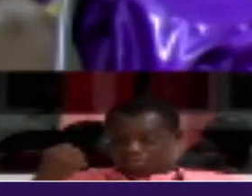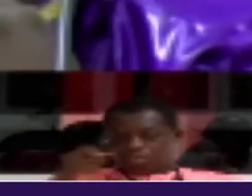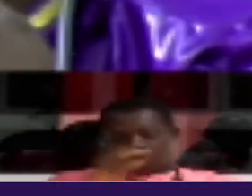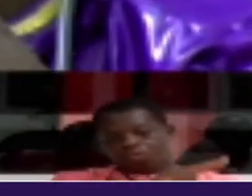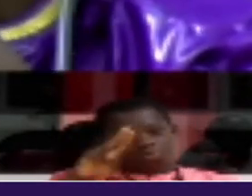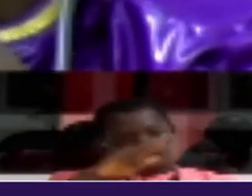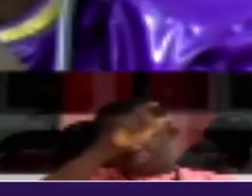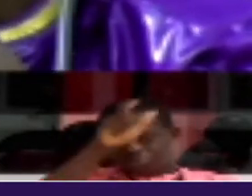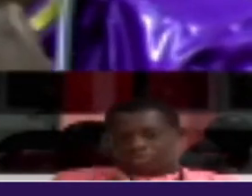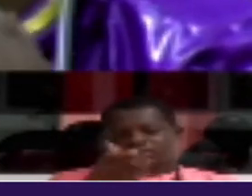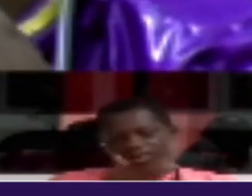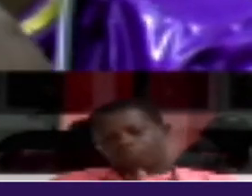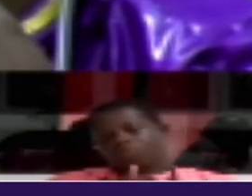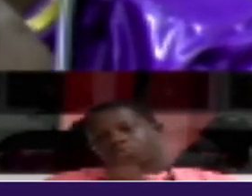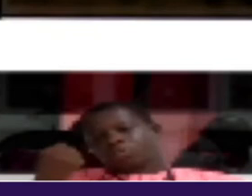None of them. Okay.